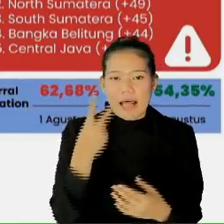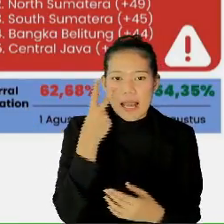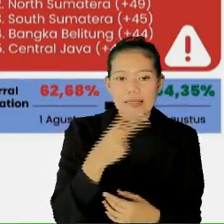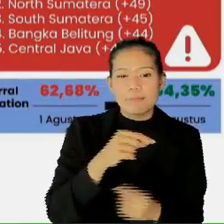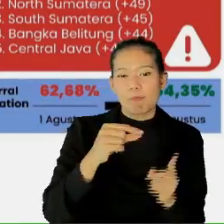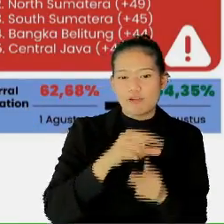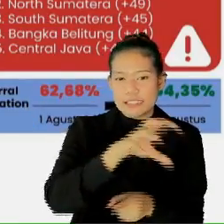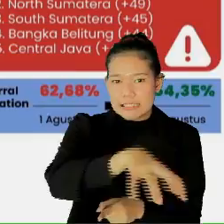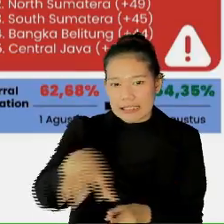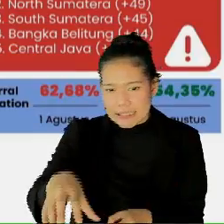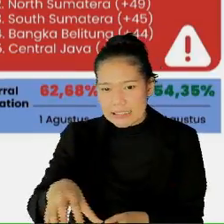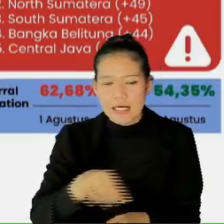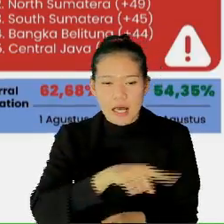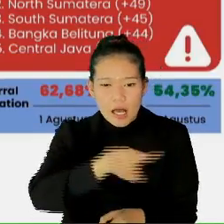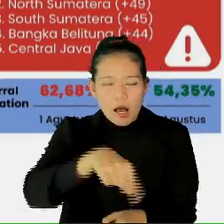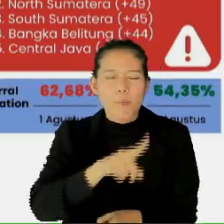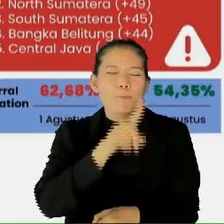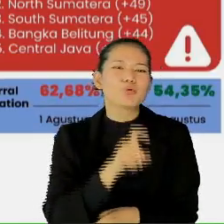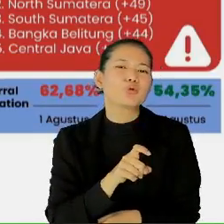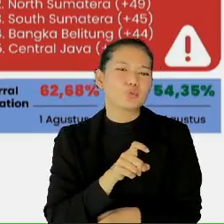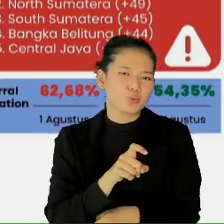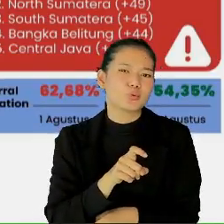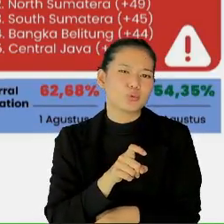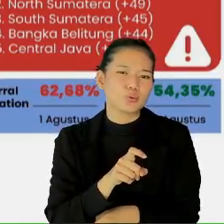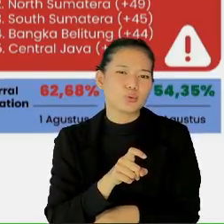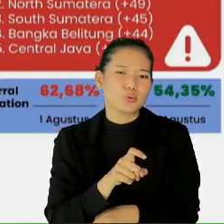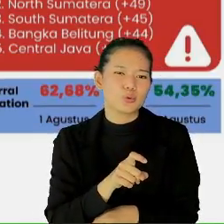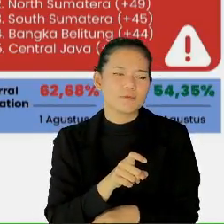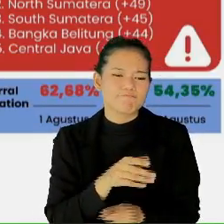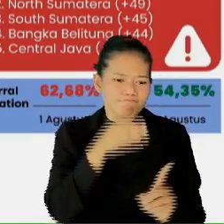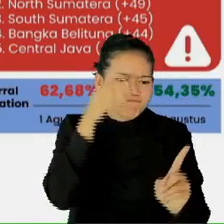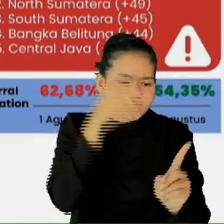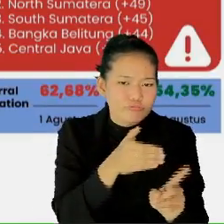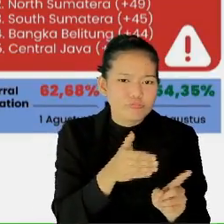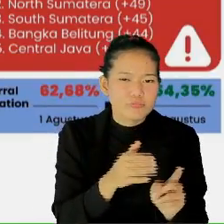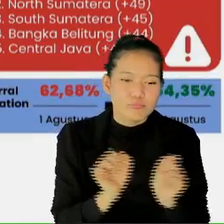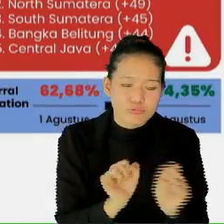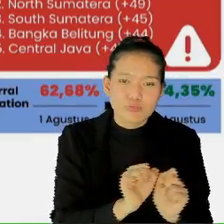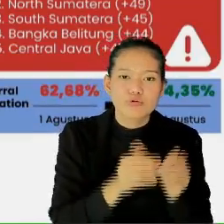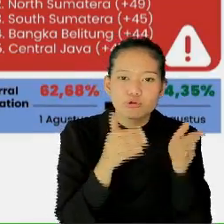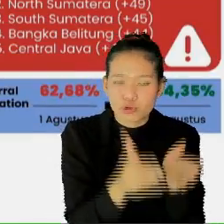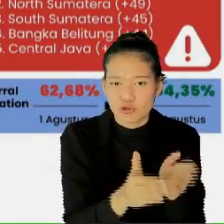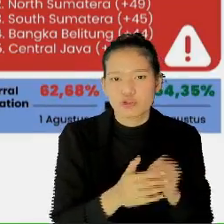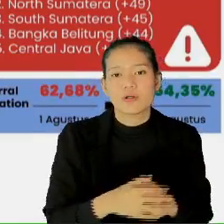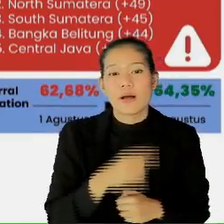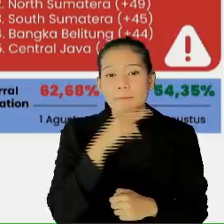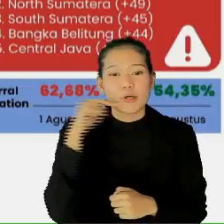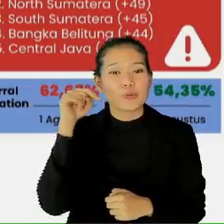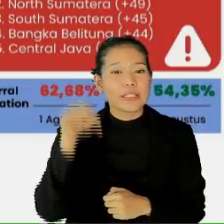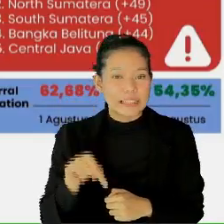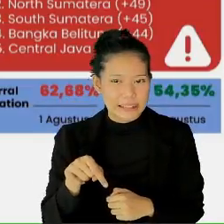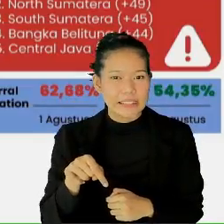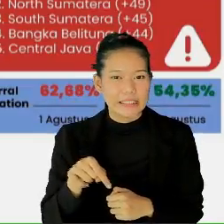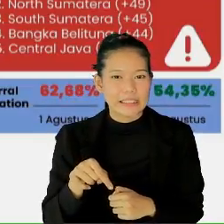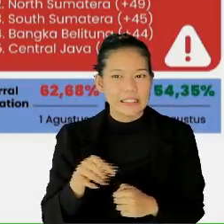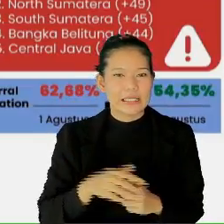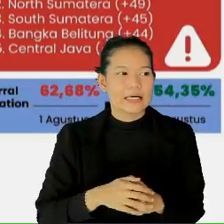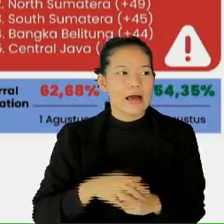provinces need to be addressed immediately. This week, the death rate is